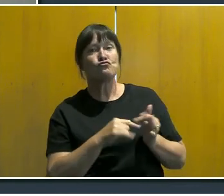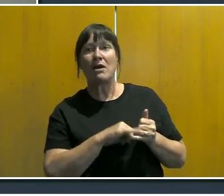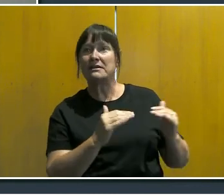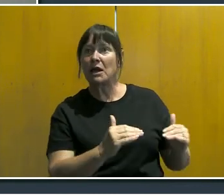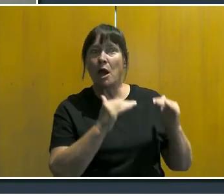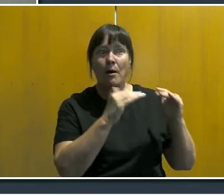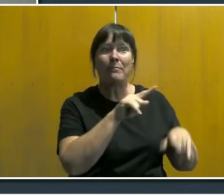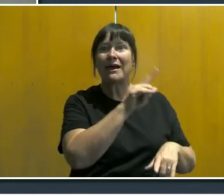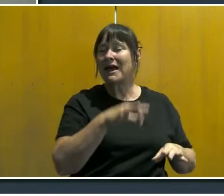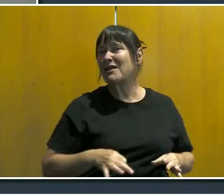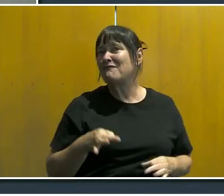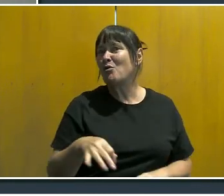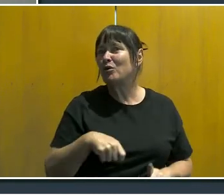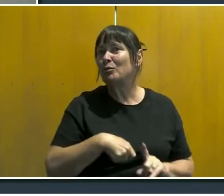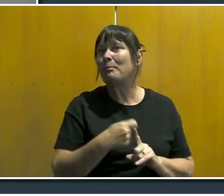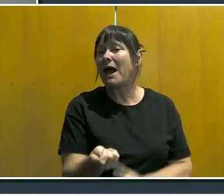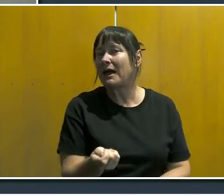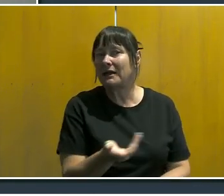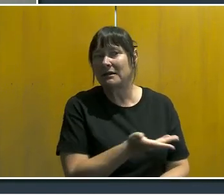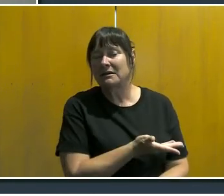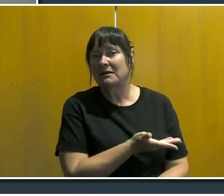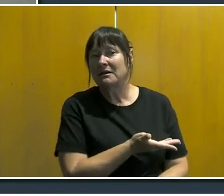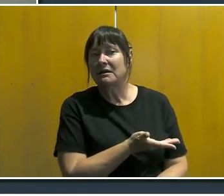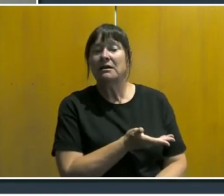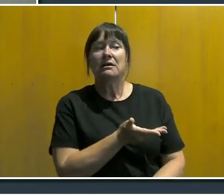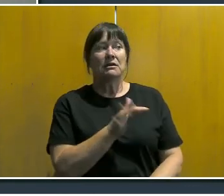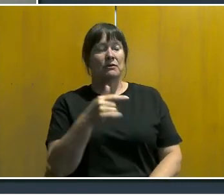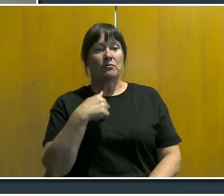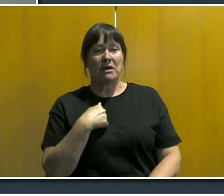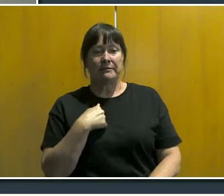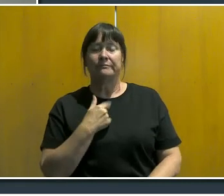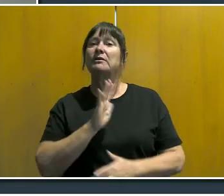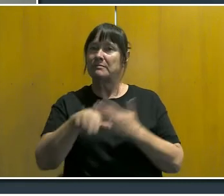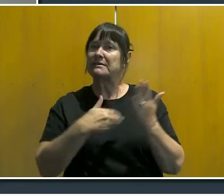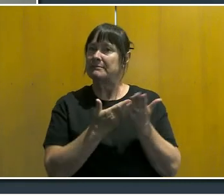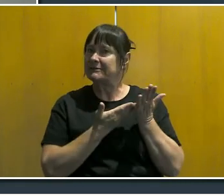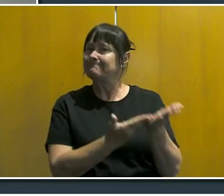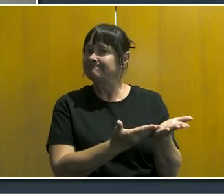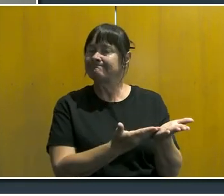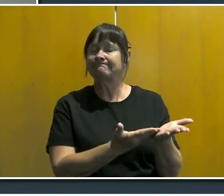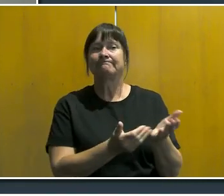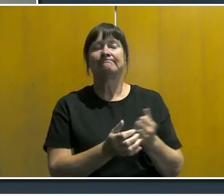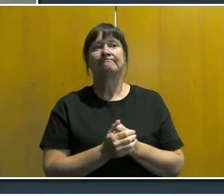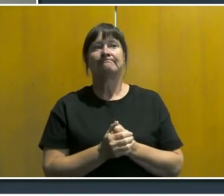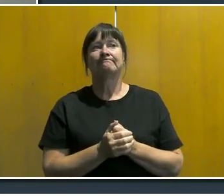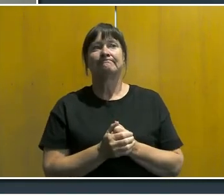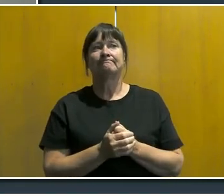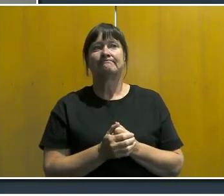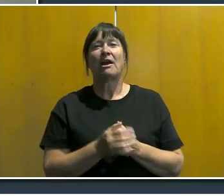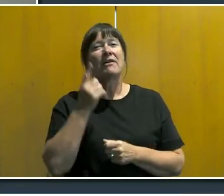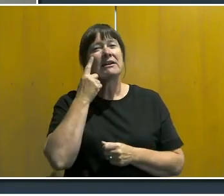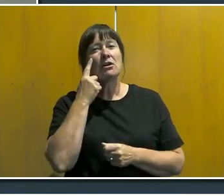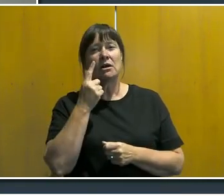problems? And that's the issue at hand. So for me, I've made a submission. I've criticised the